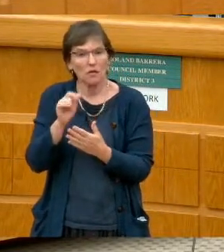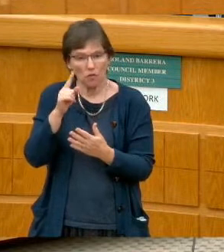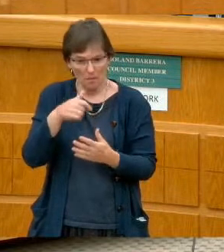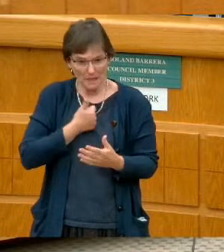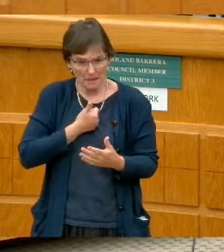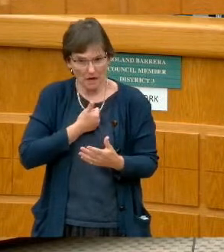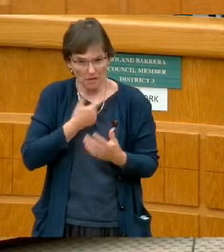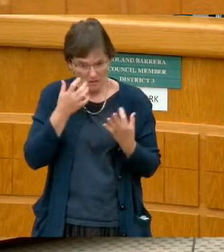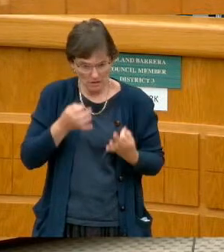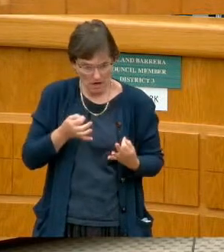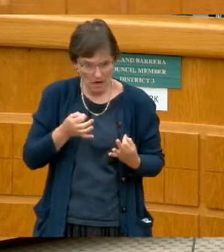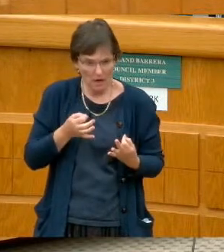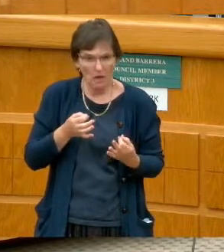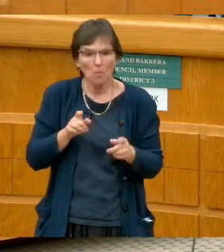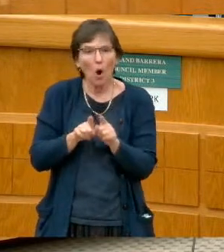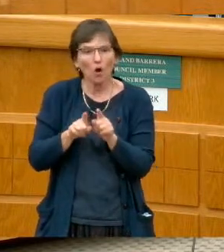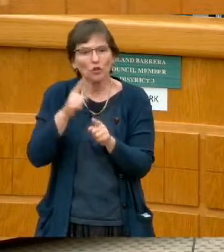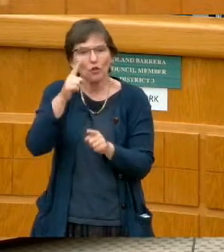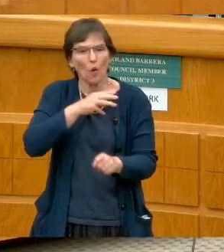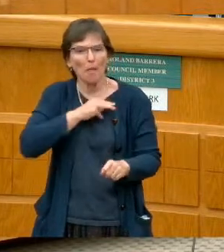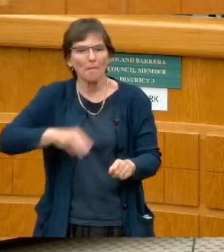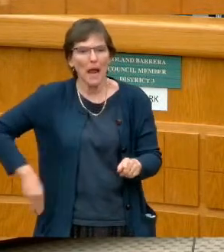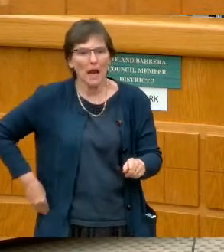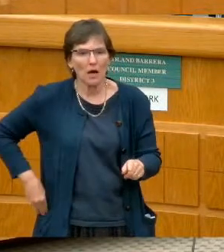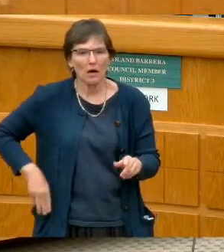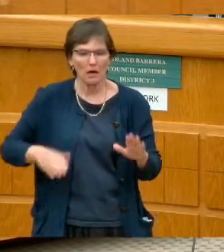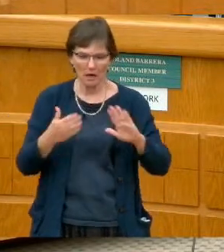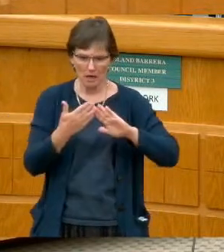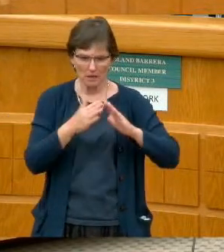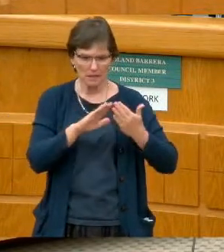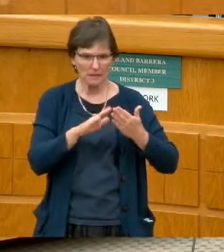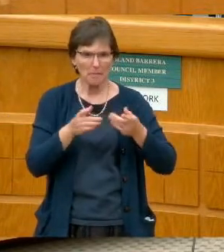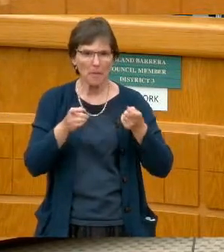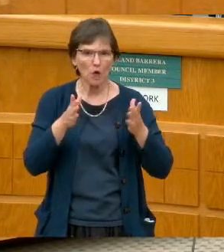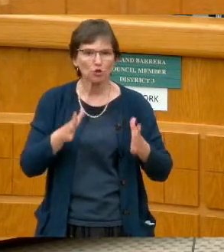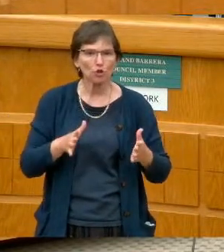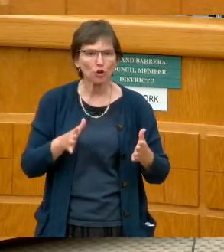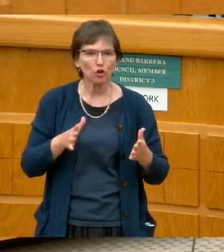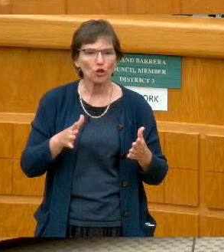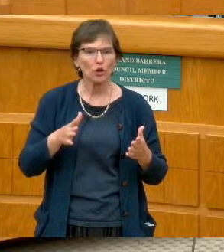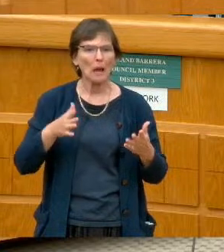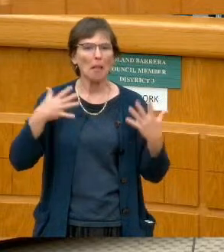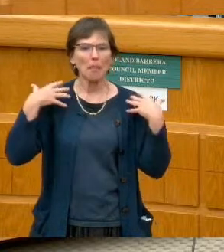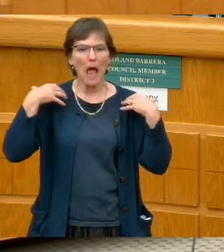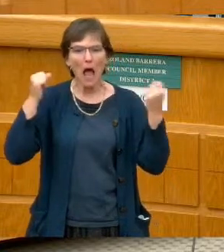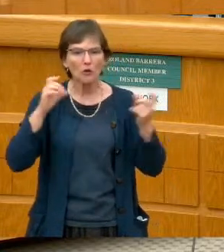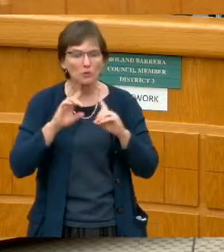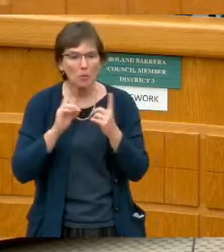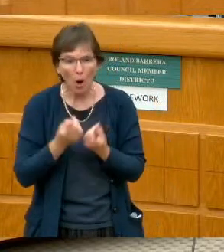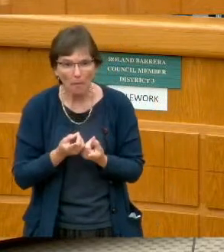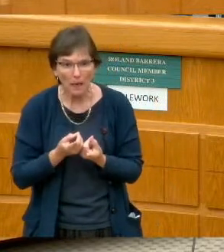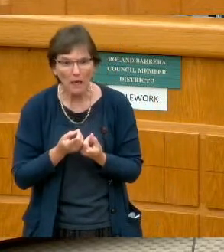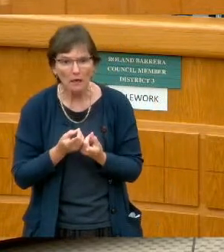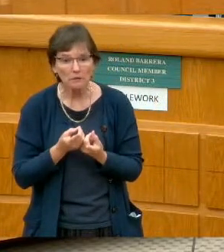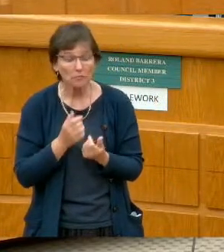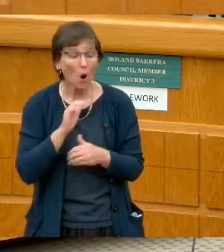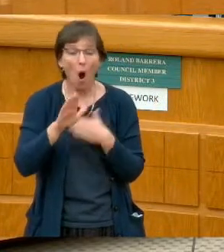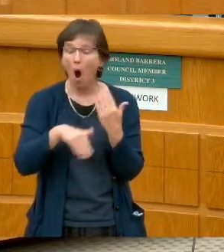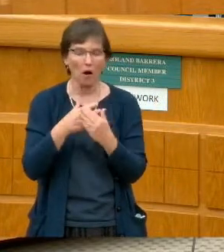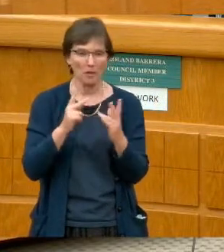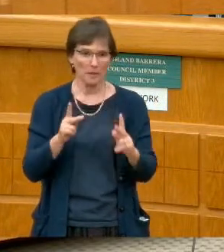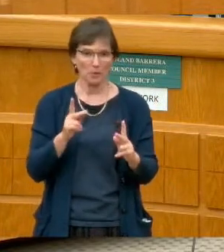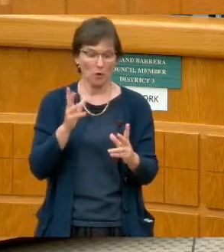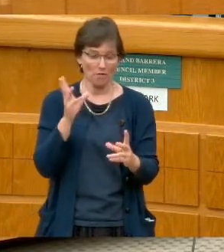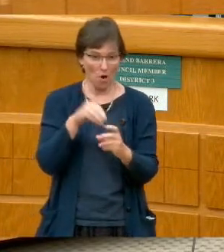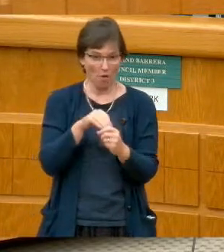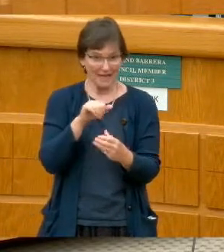for the mayor, for the city manager, for our health department, and quite frankly, all those involved in healthcare decisions. They